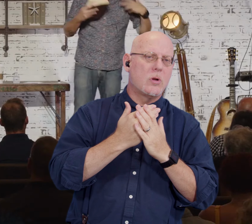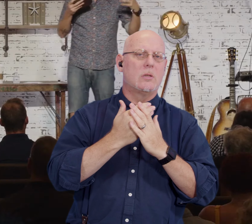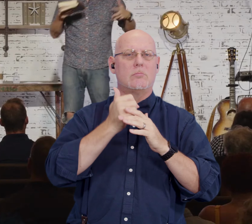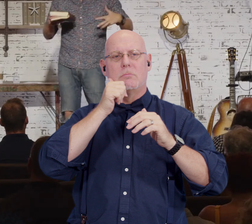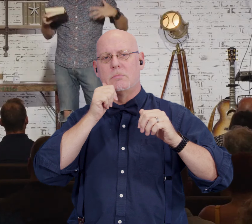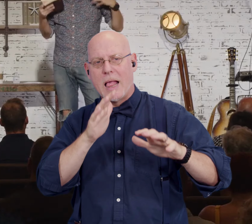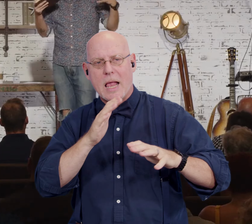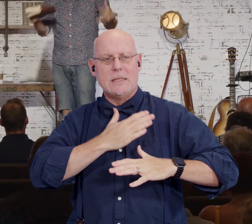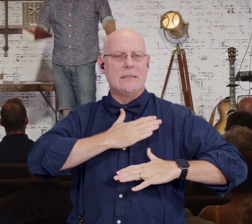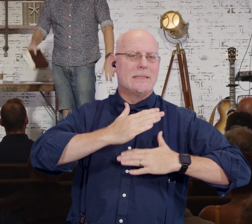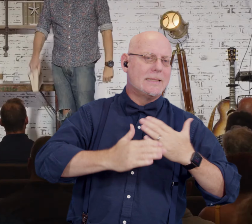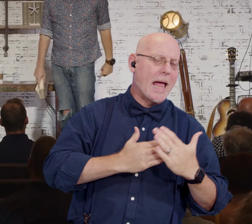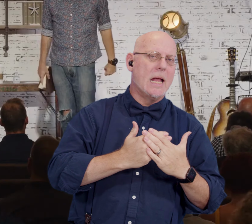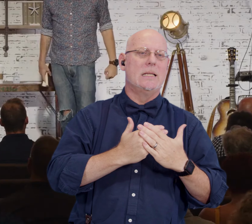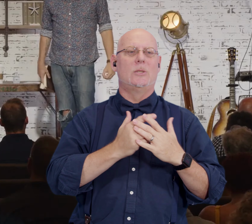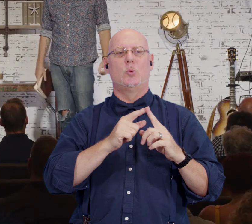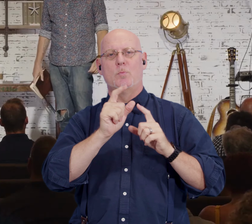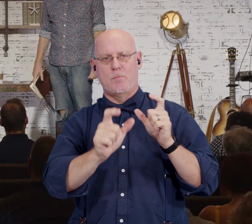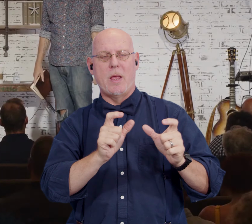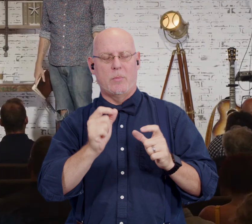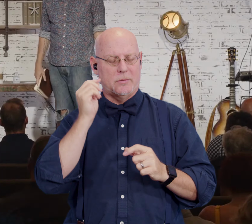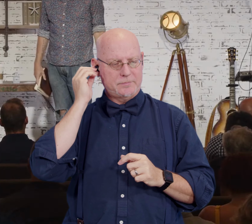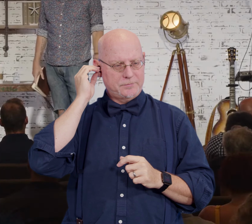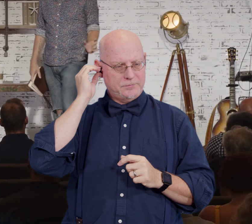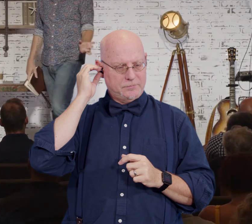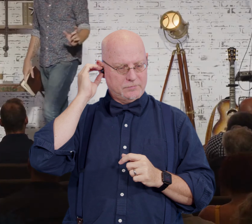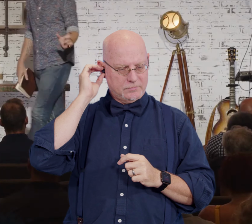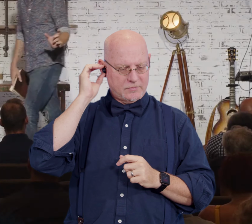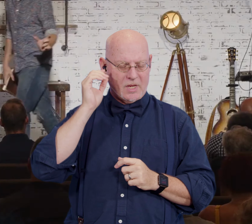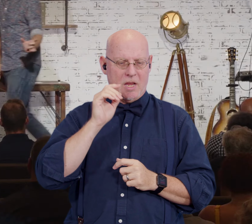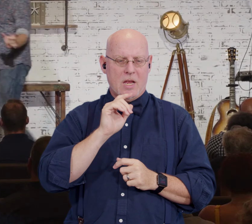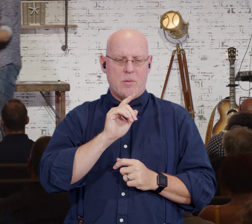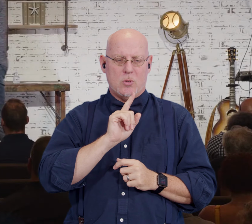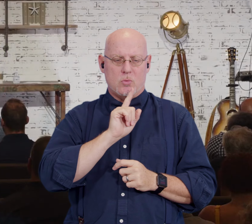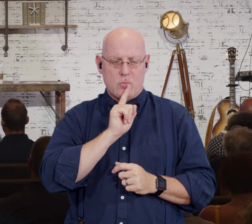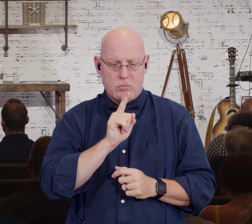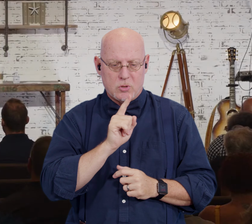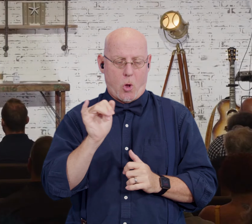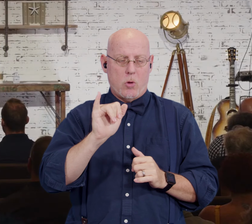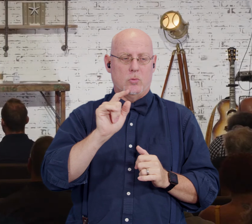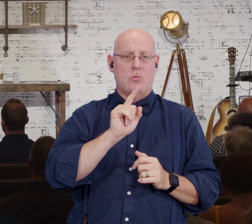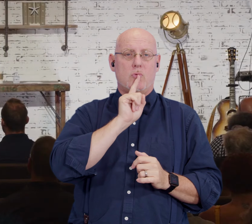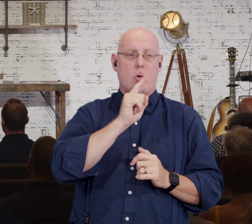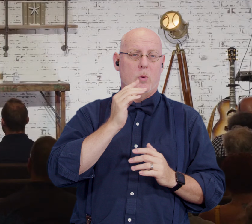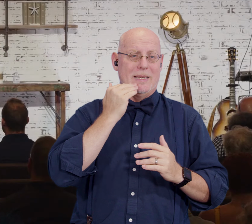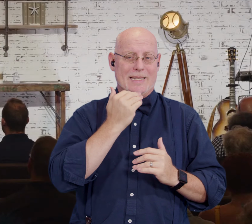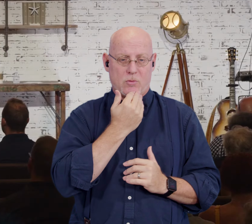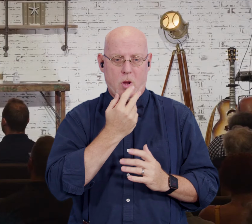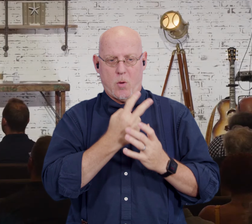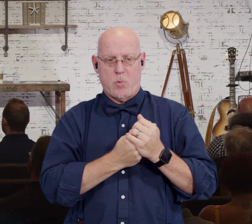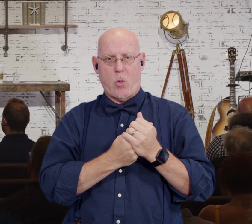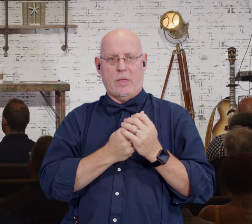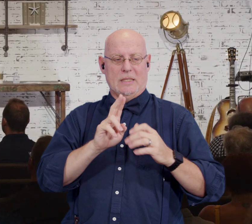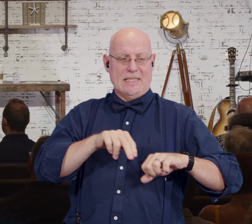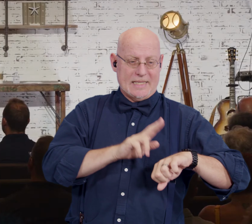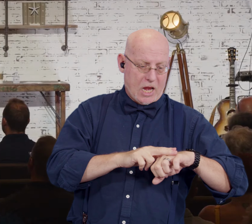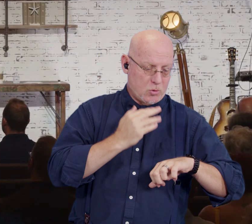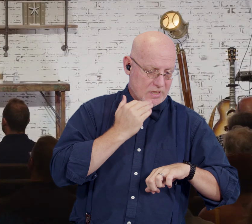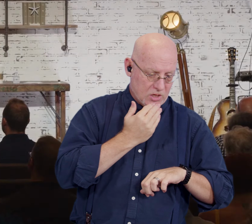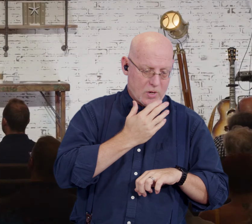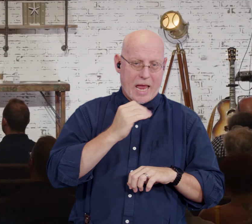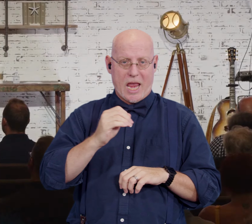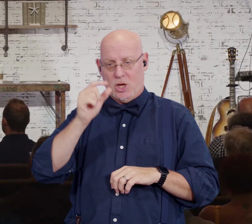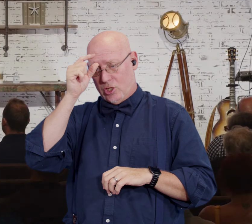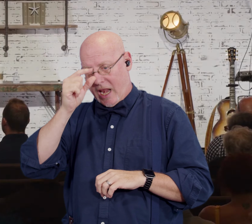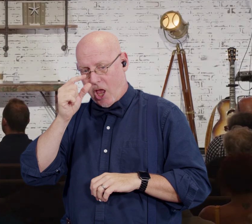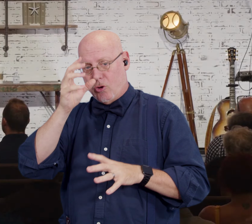his benevolence, his kindness to his people. But ultimately, so that true Israel, all those both nationally